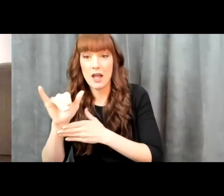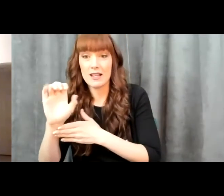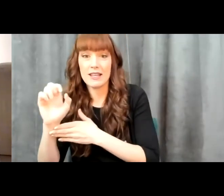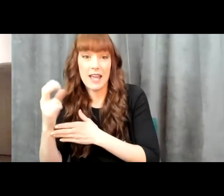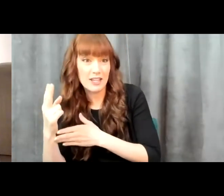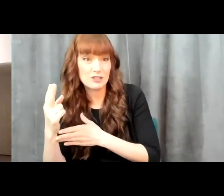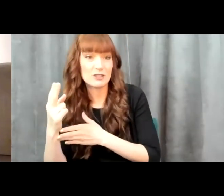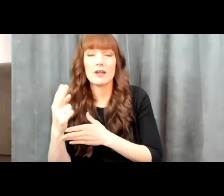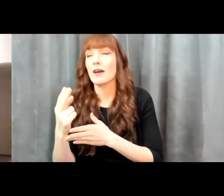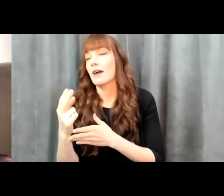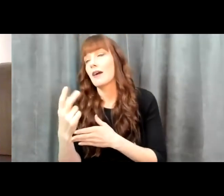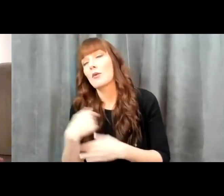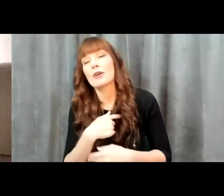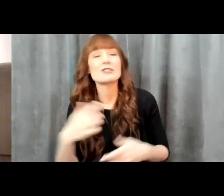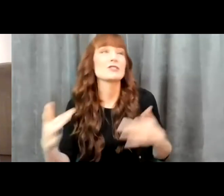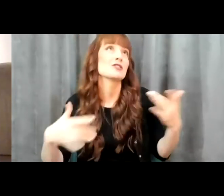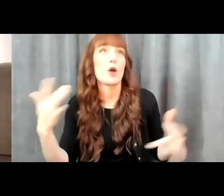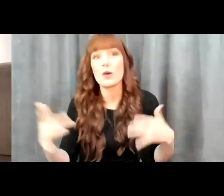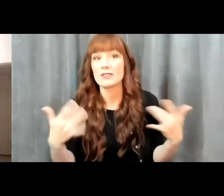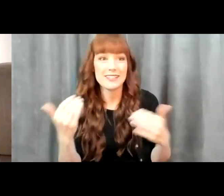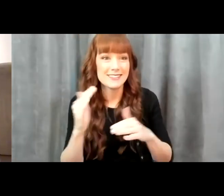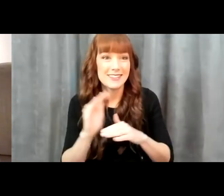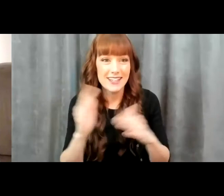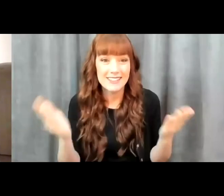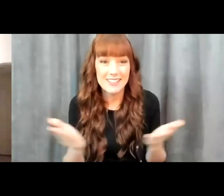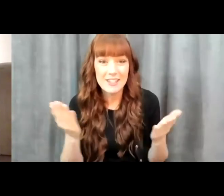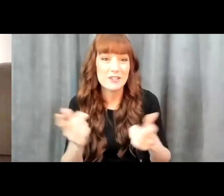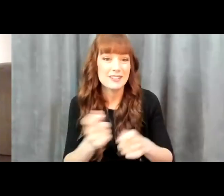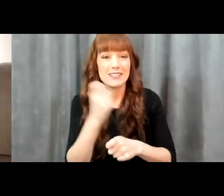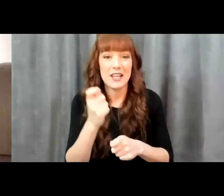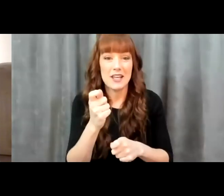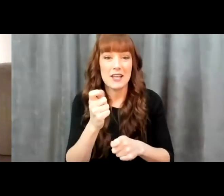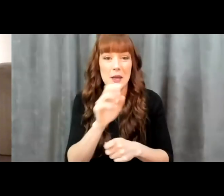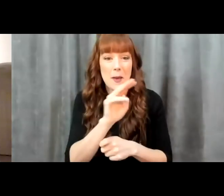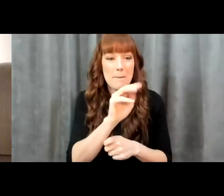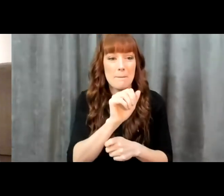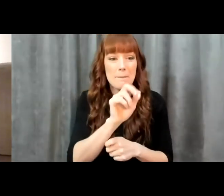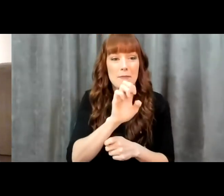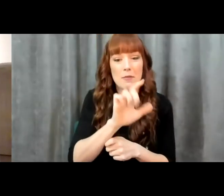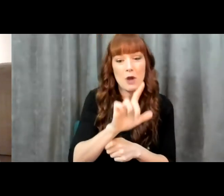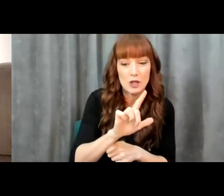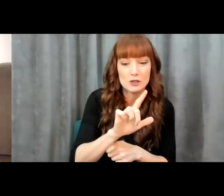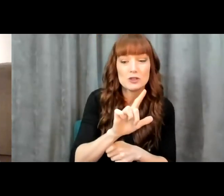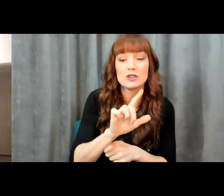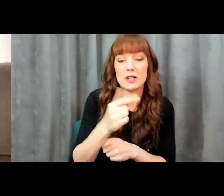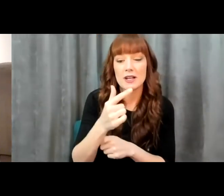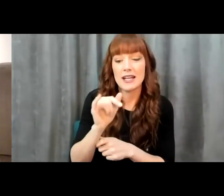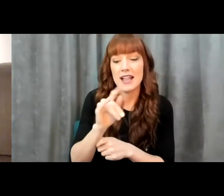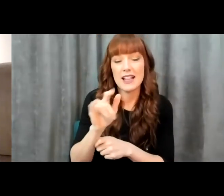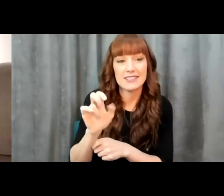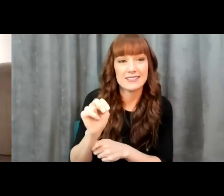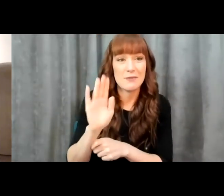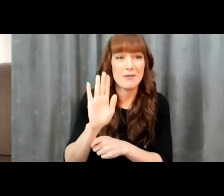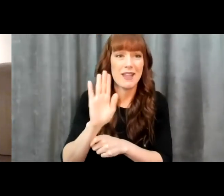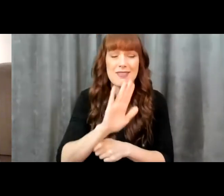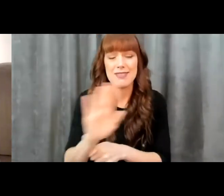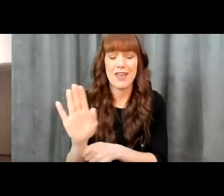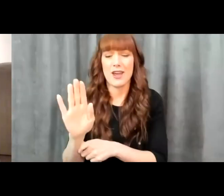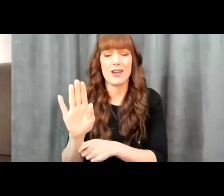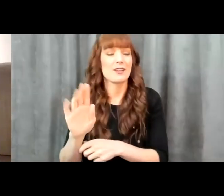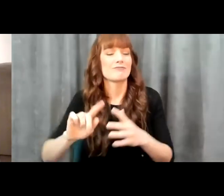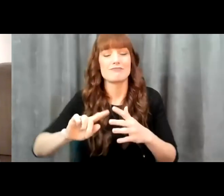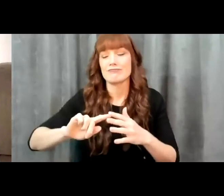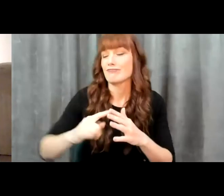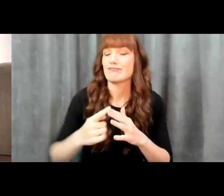We are so excited tonight to be here to celebrate Marshall Gripp Gillson and their pilot script,